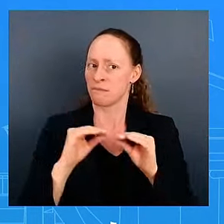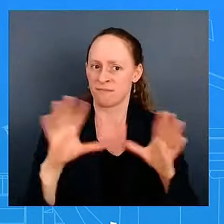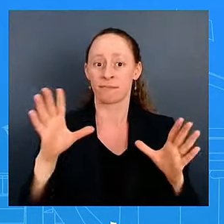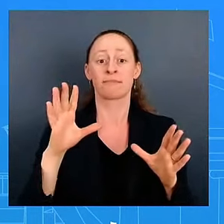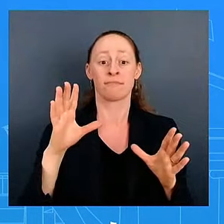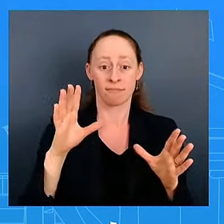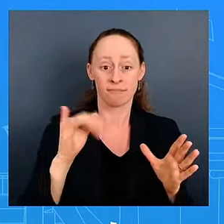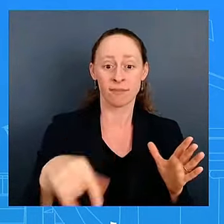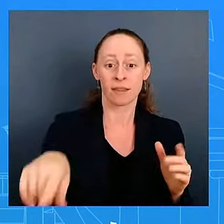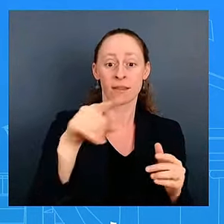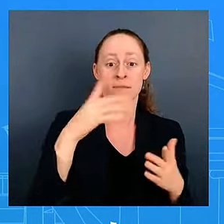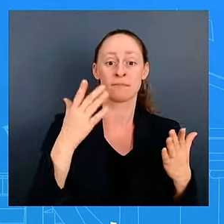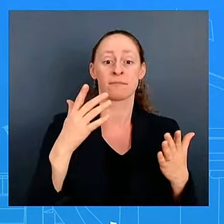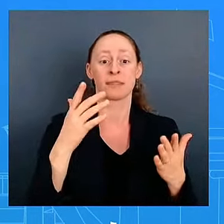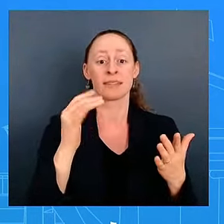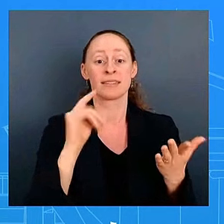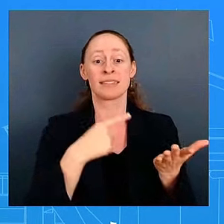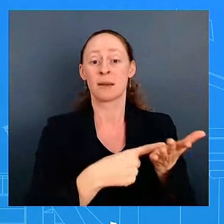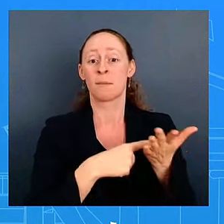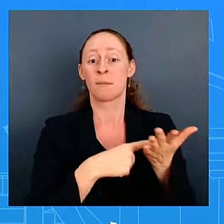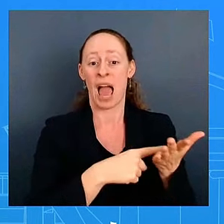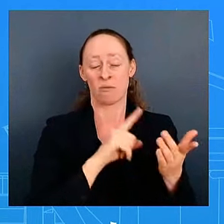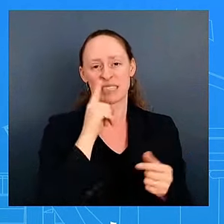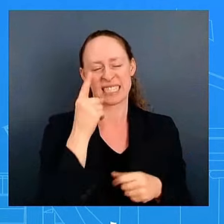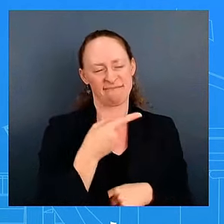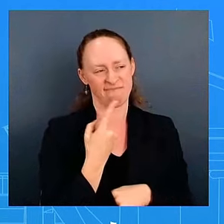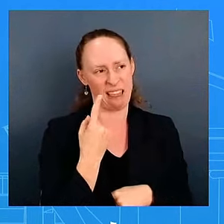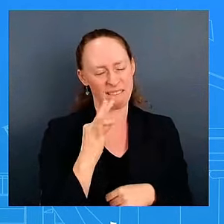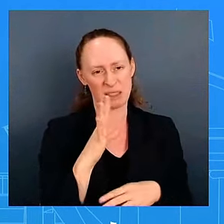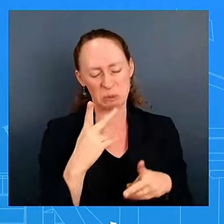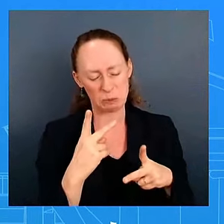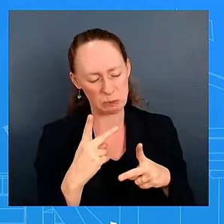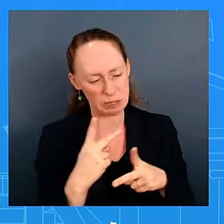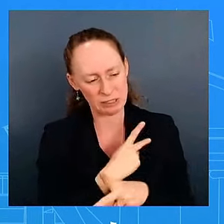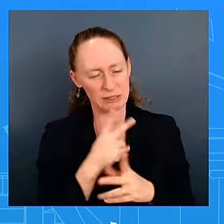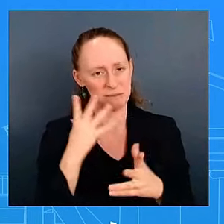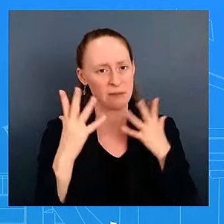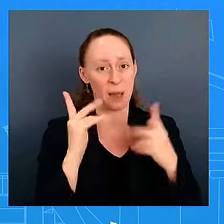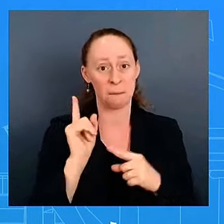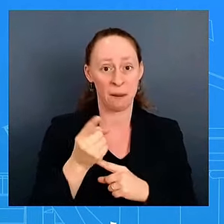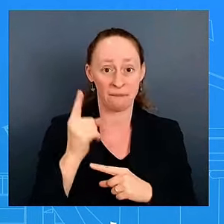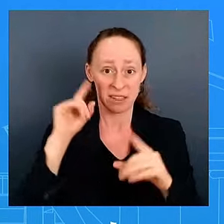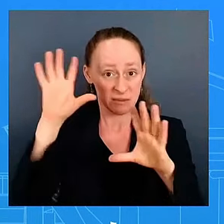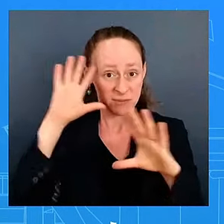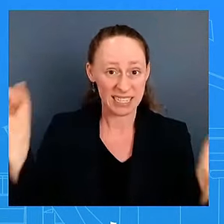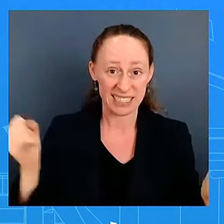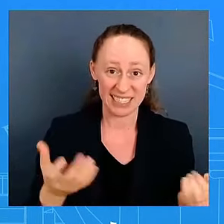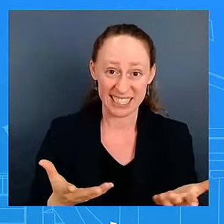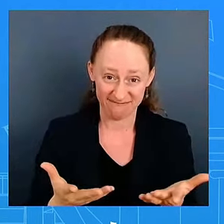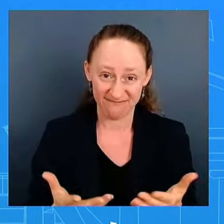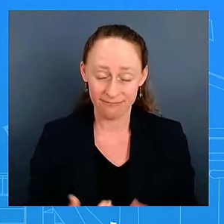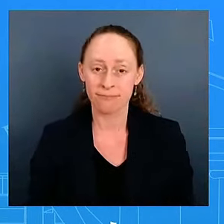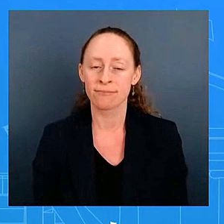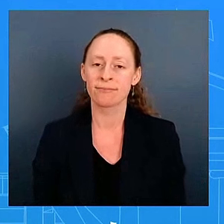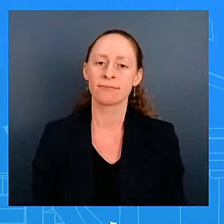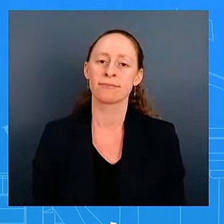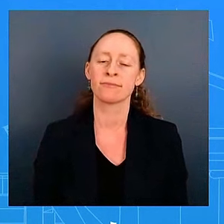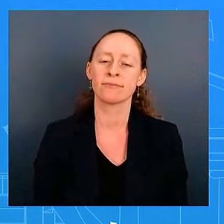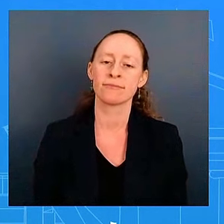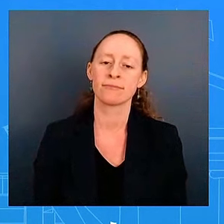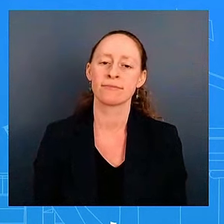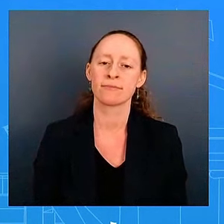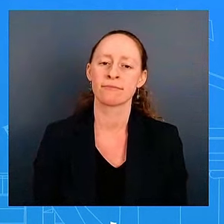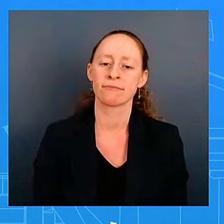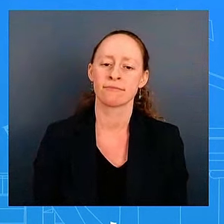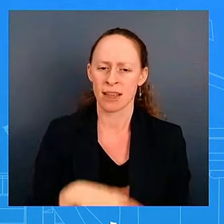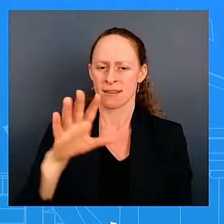question. I would have to talk to our team about those particular questions that you just asked. There were multiple questions in your statement there. I